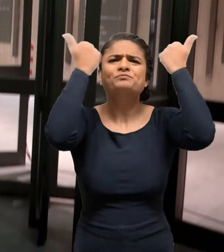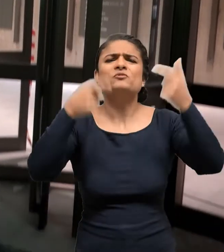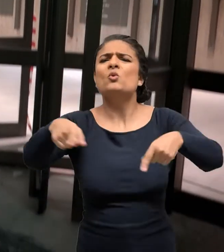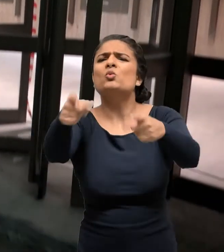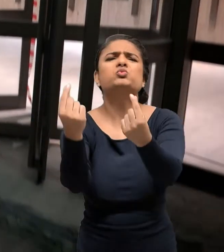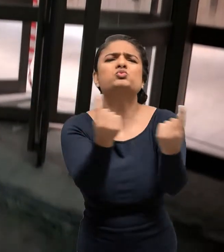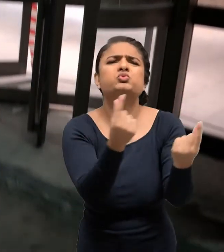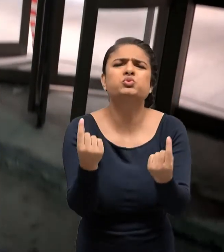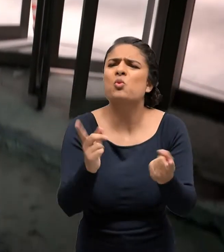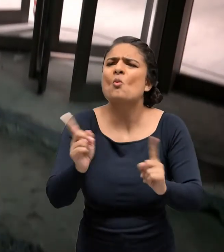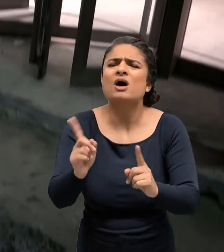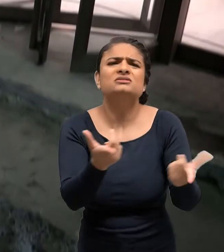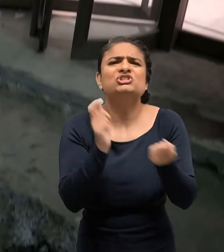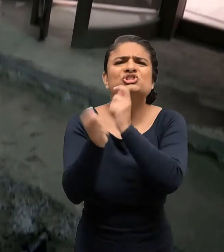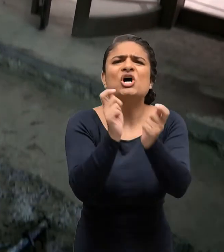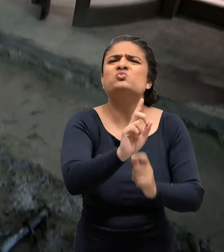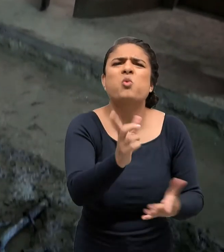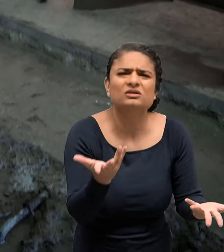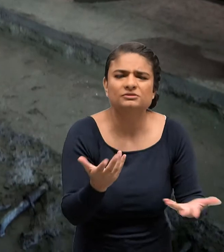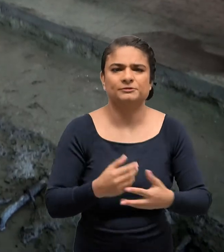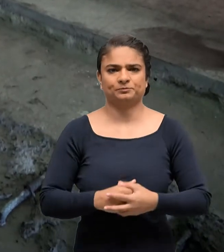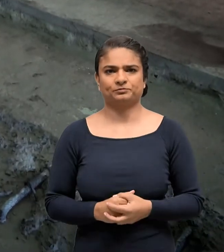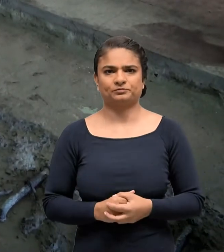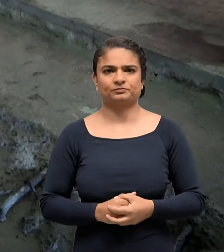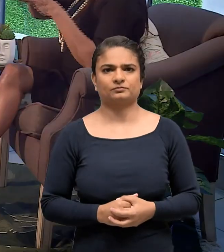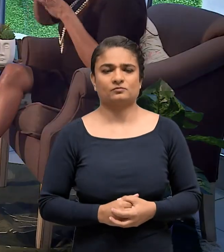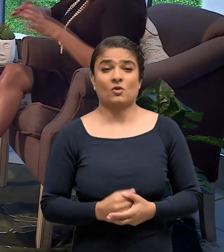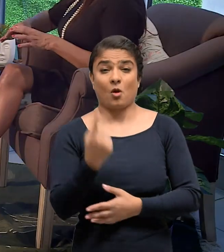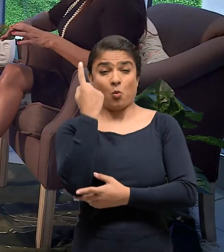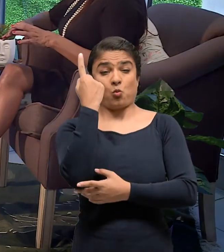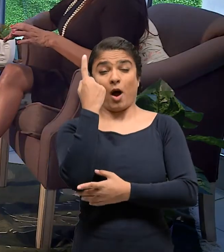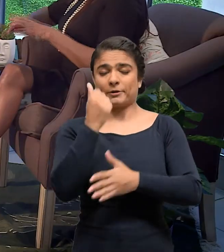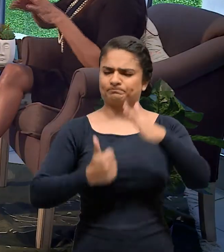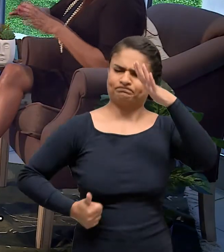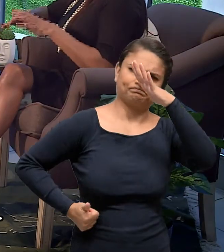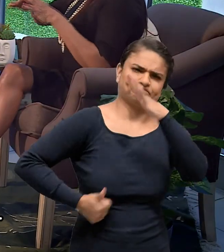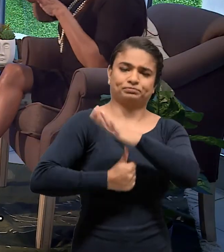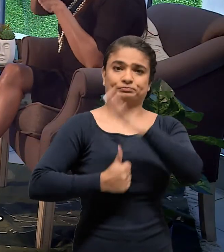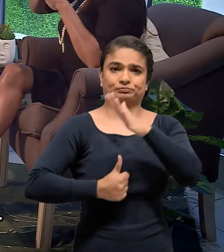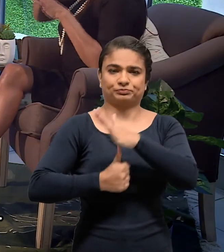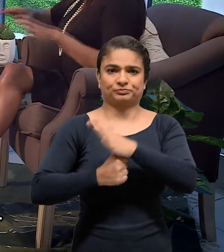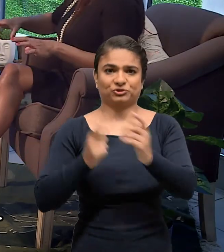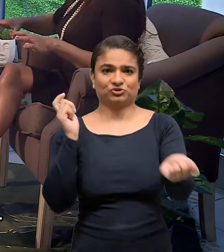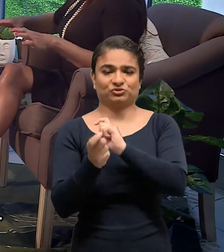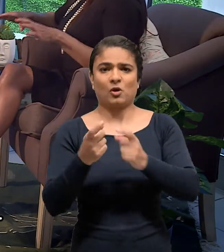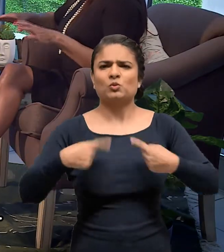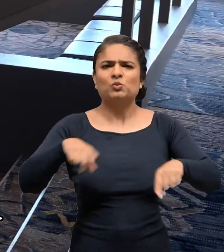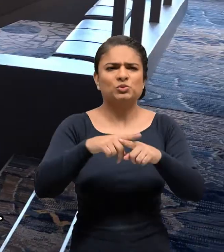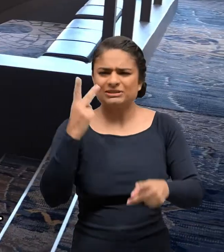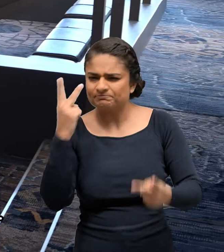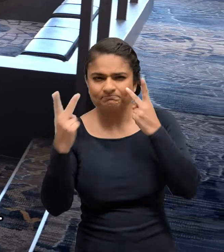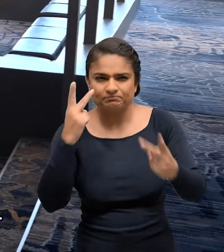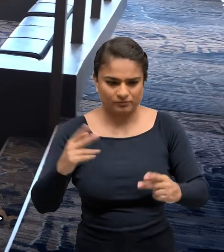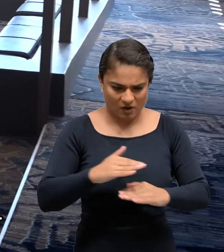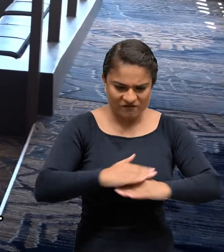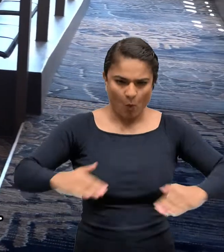die veranderinge wat julle gemaak het by die teater? Een van ons pilare is om op alle vlakke te kyk